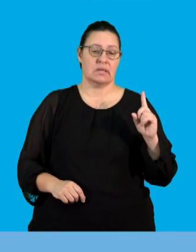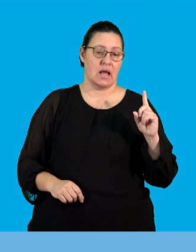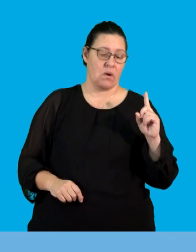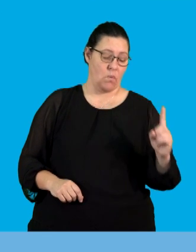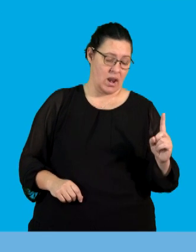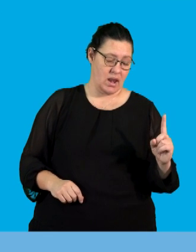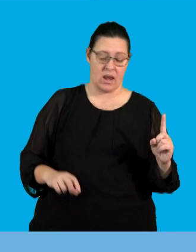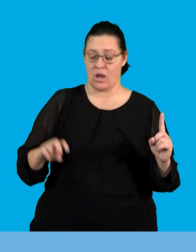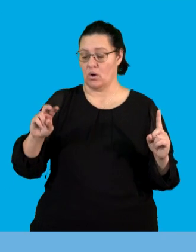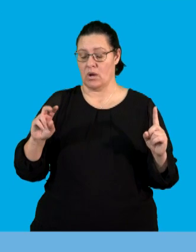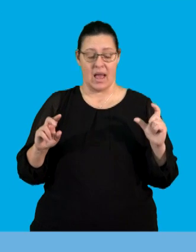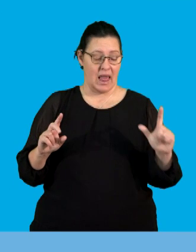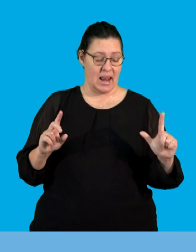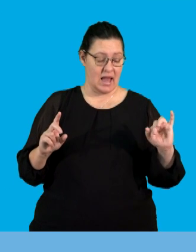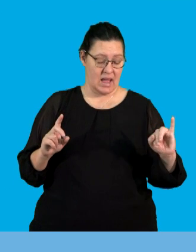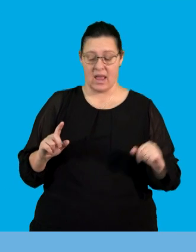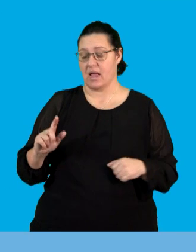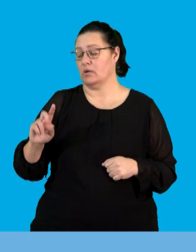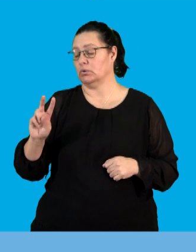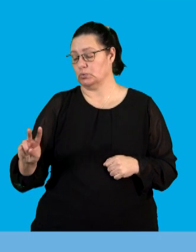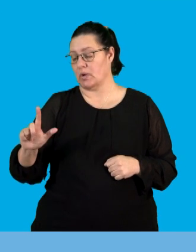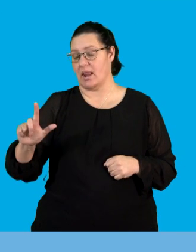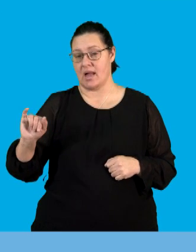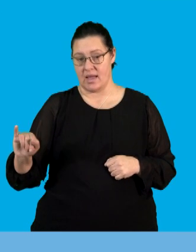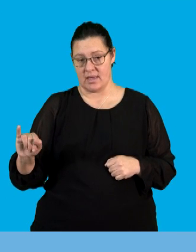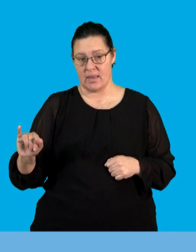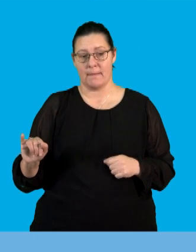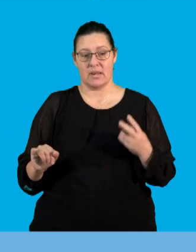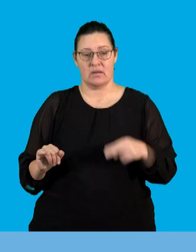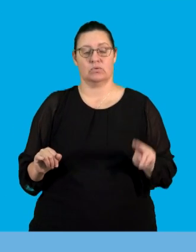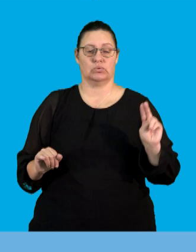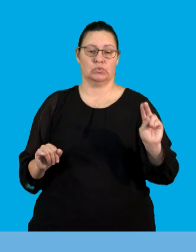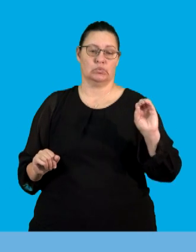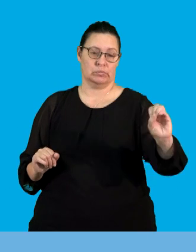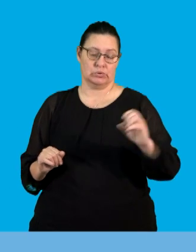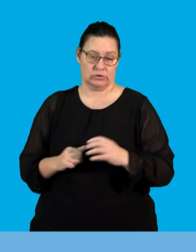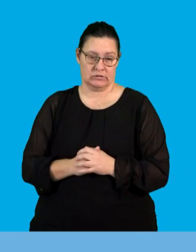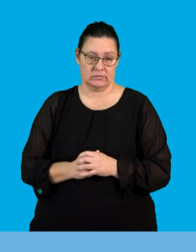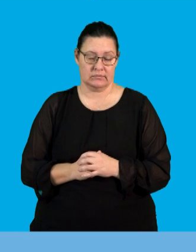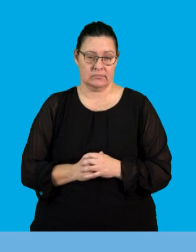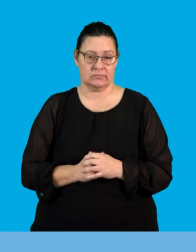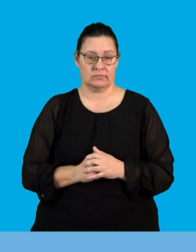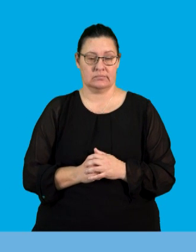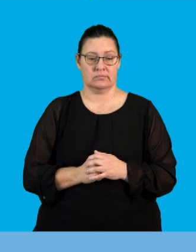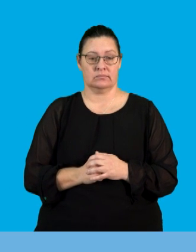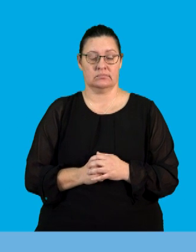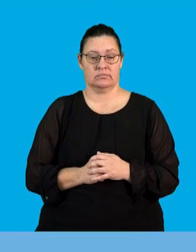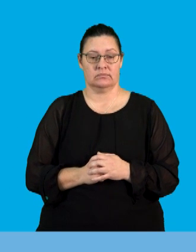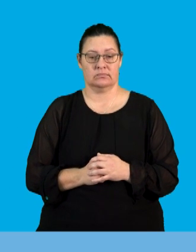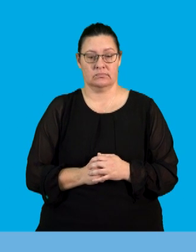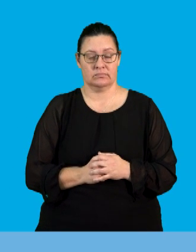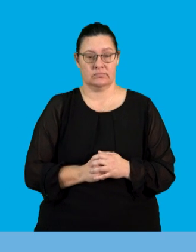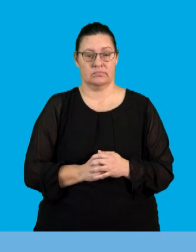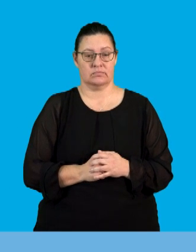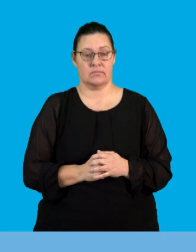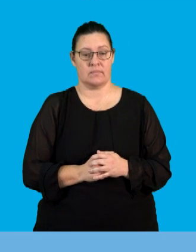1 lithium and 2 lithiums. So therefore, that is an easy fix. If you just put a 2 there in front of the lithium, we now have 2 lithium